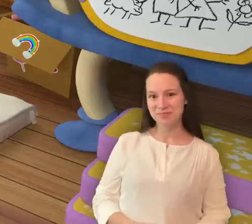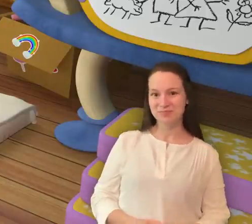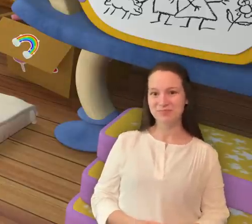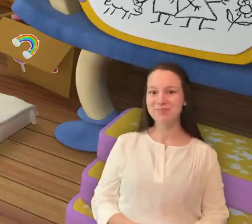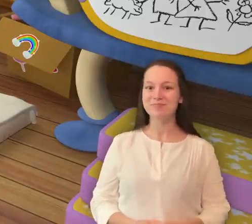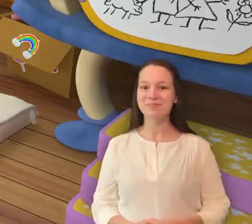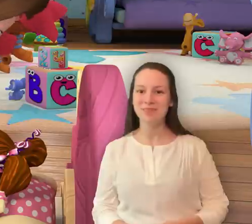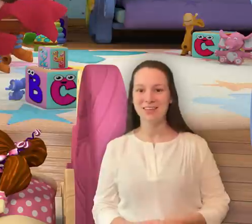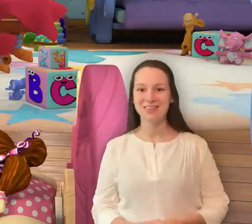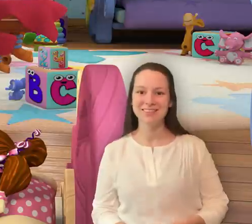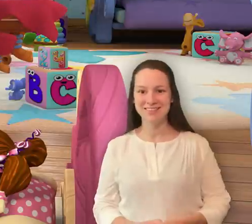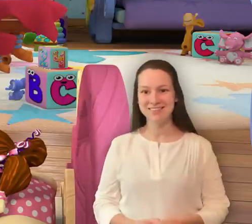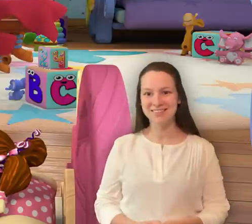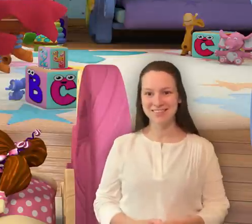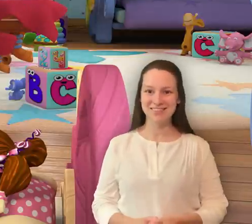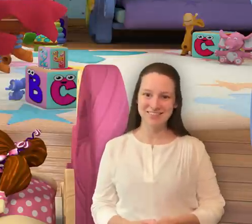thank you